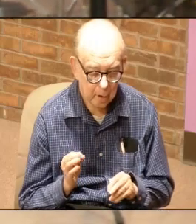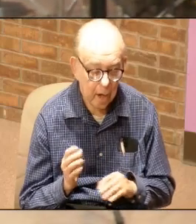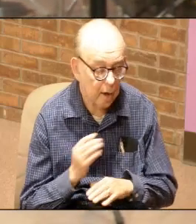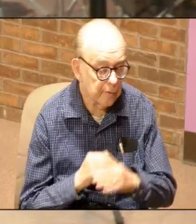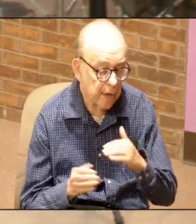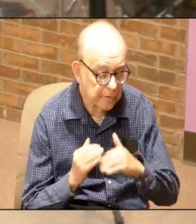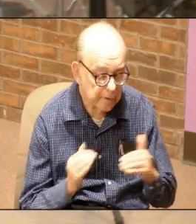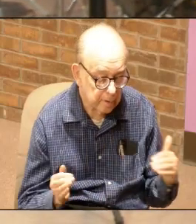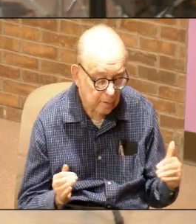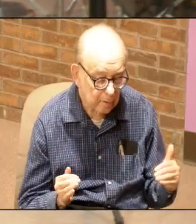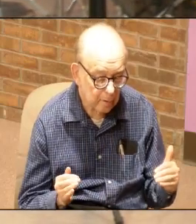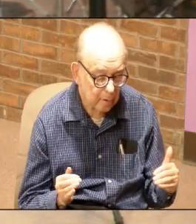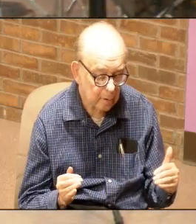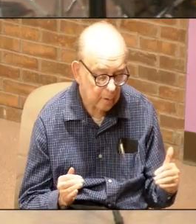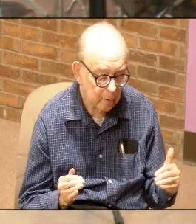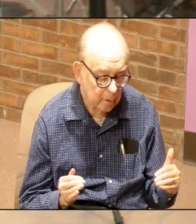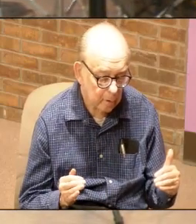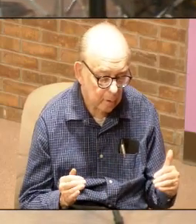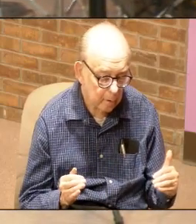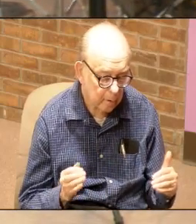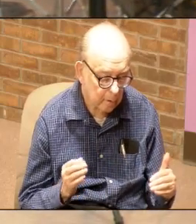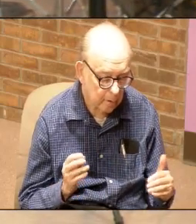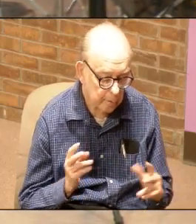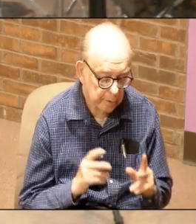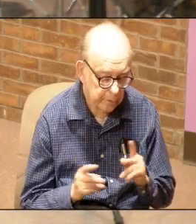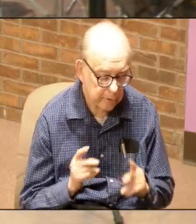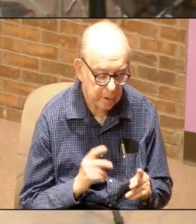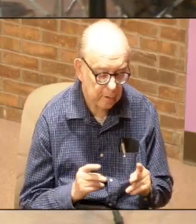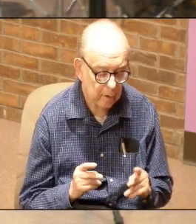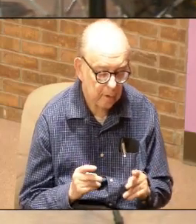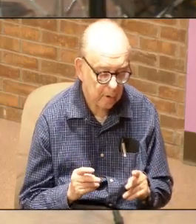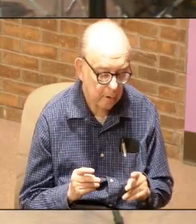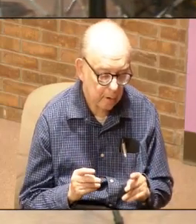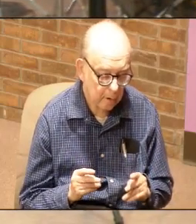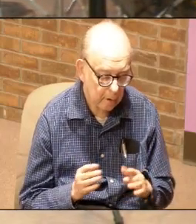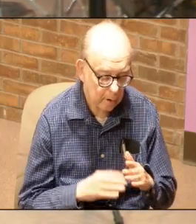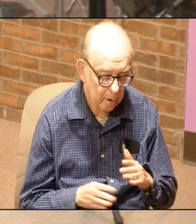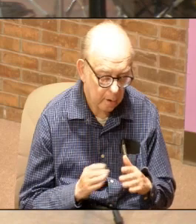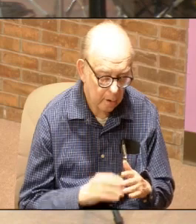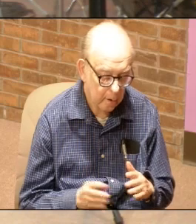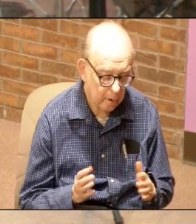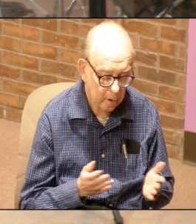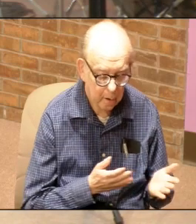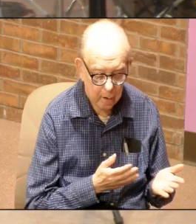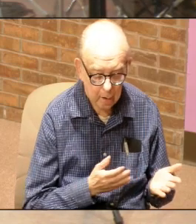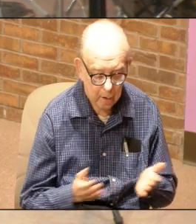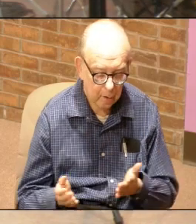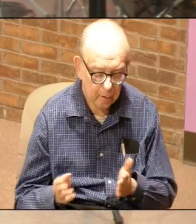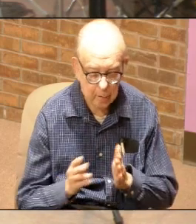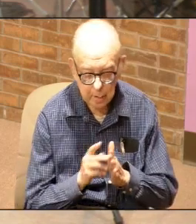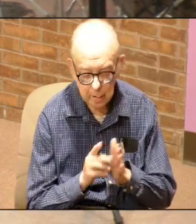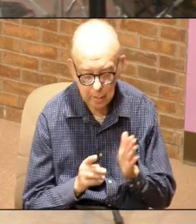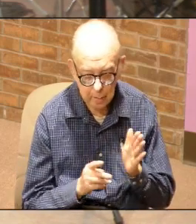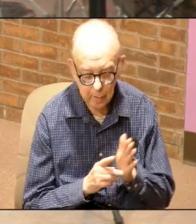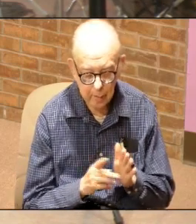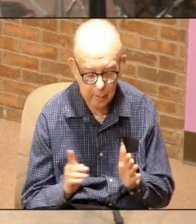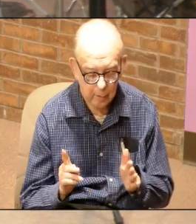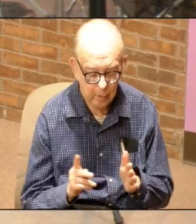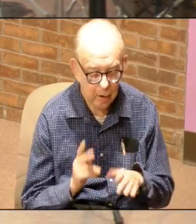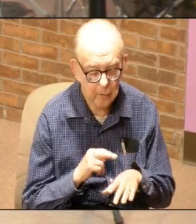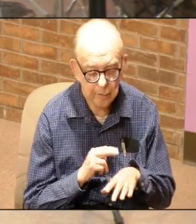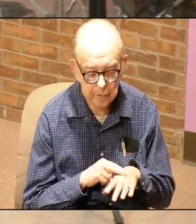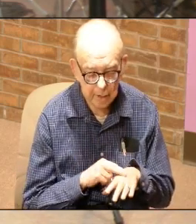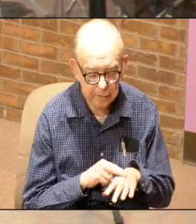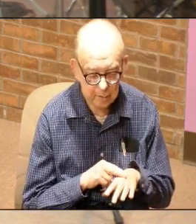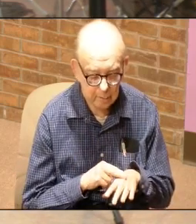heaven. And a citizen basically carries the principles of their